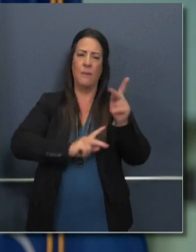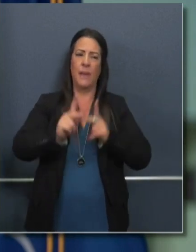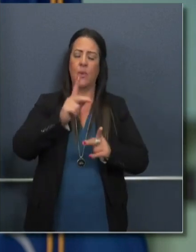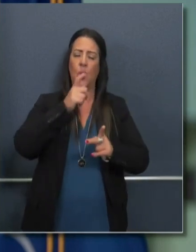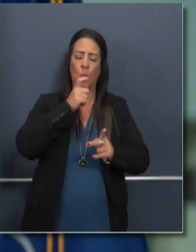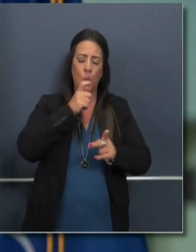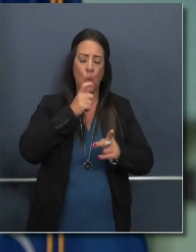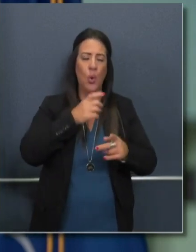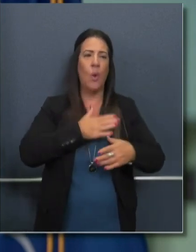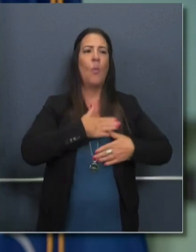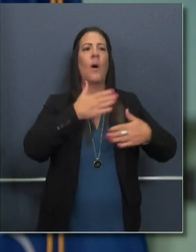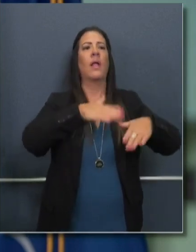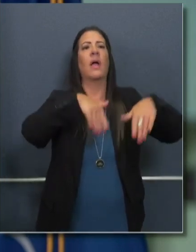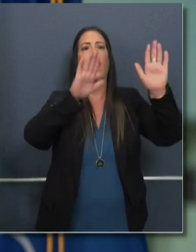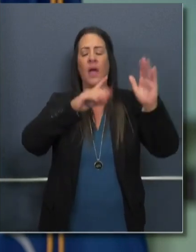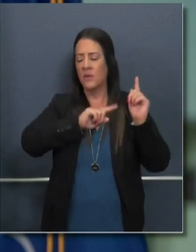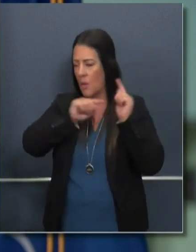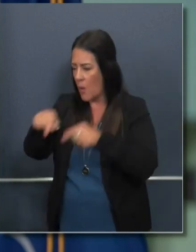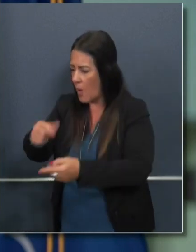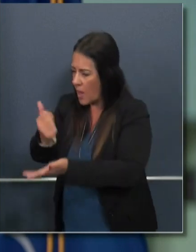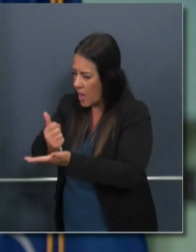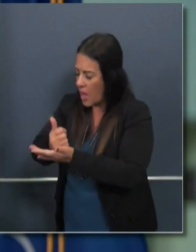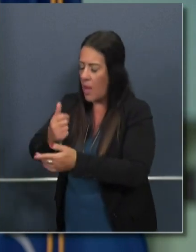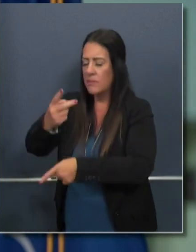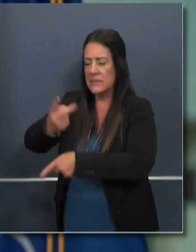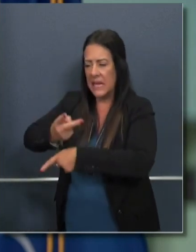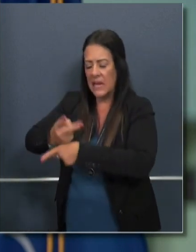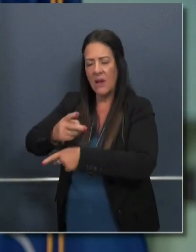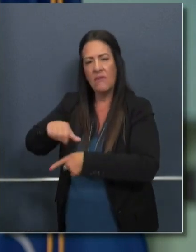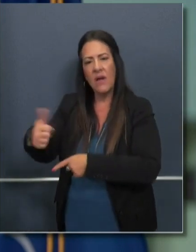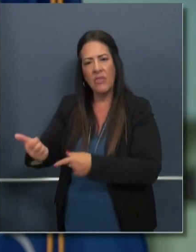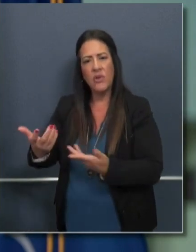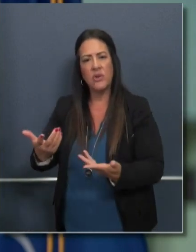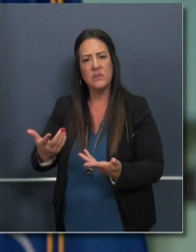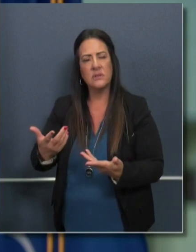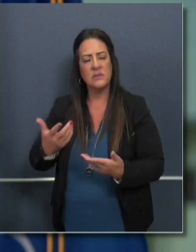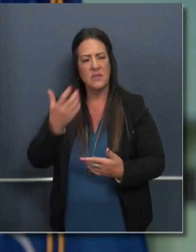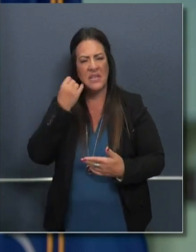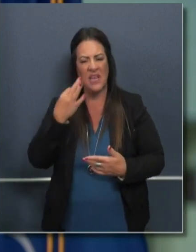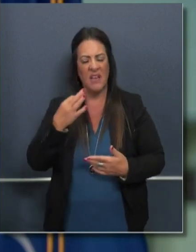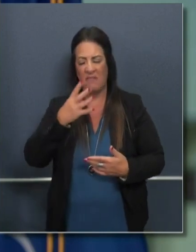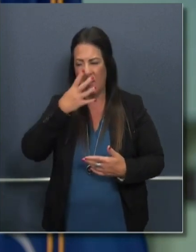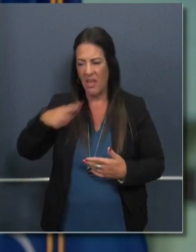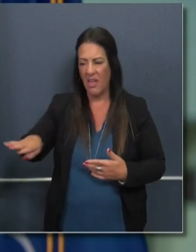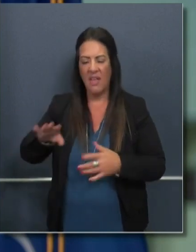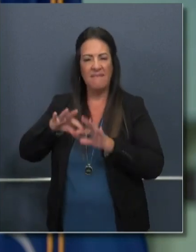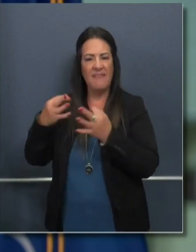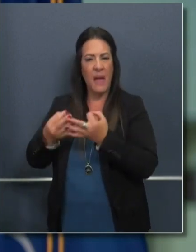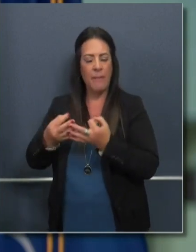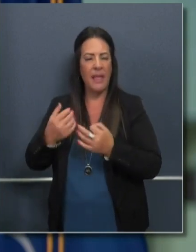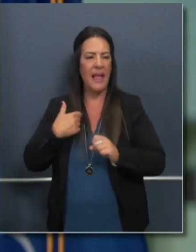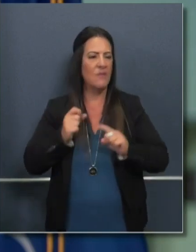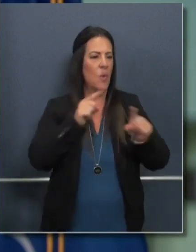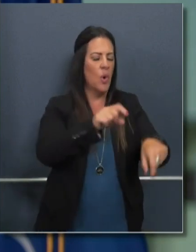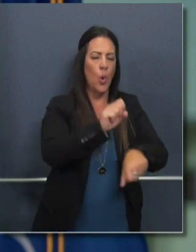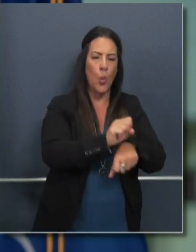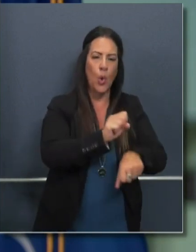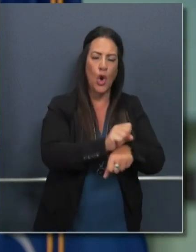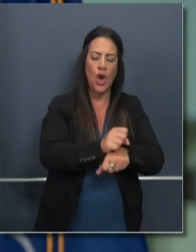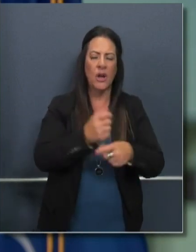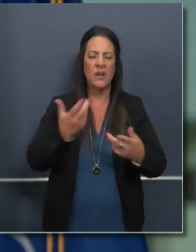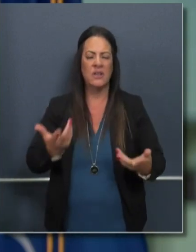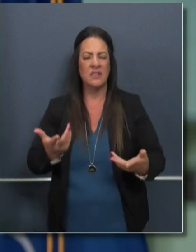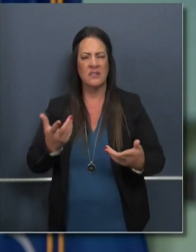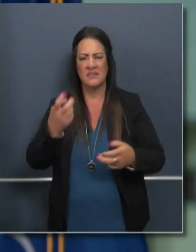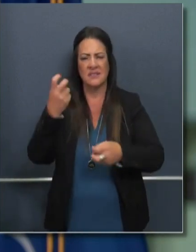case that people are not attending to the needs of their family members, which is impacting society in a very deep